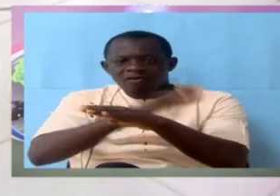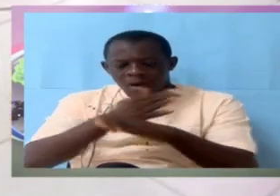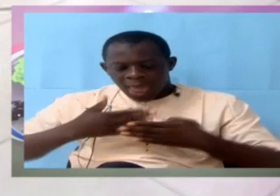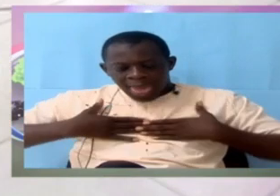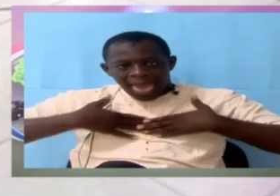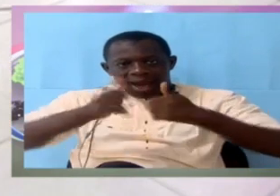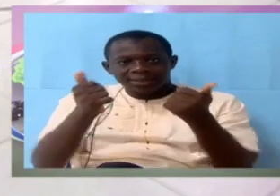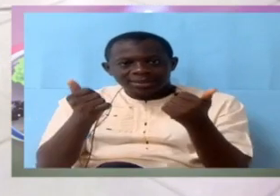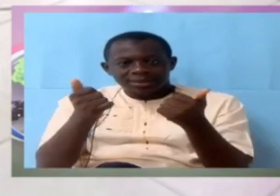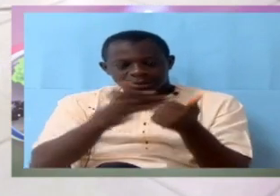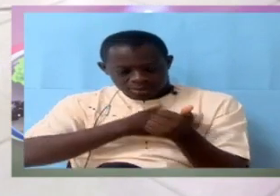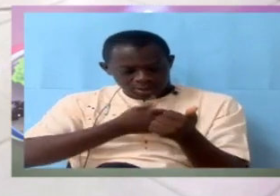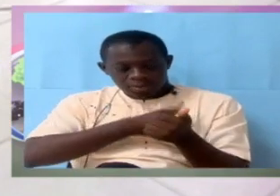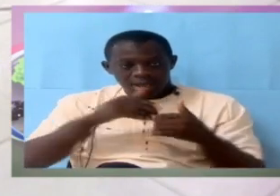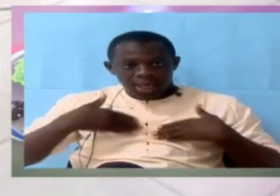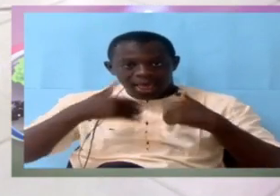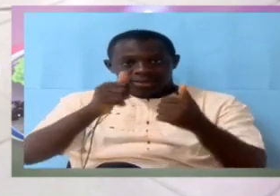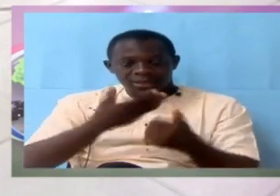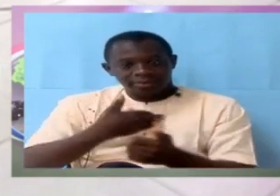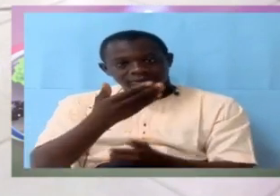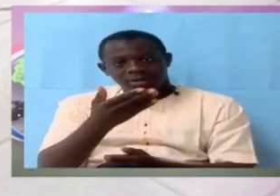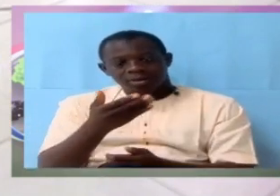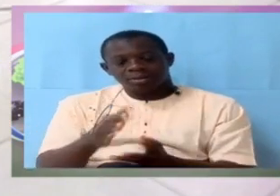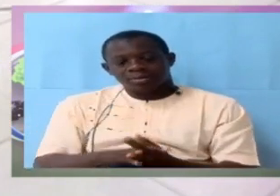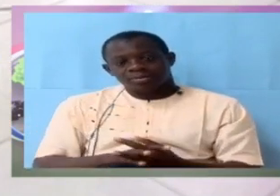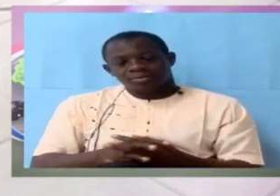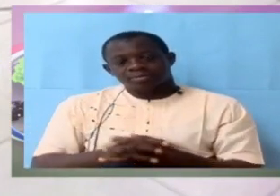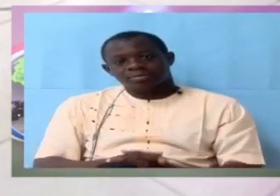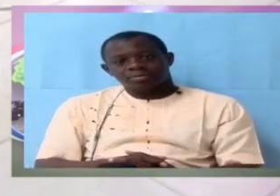jara lo nyin I jara tala bang I kende tala bang.